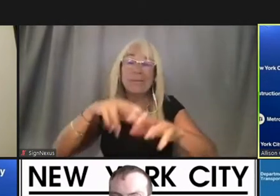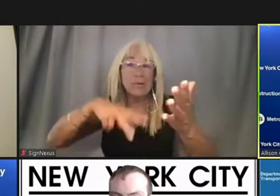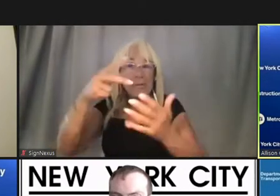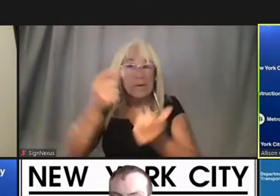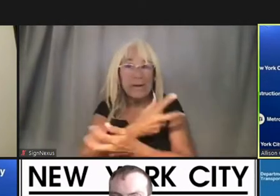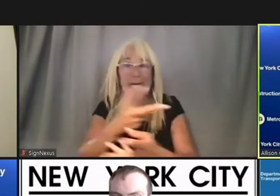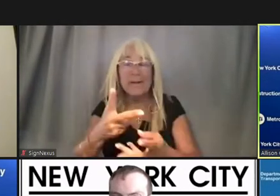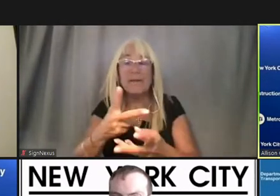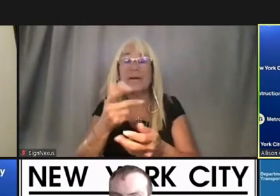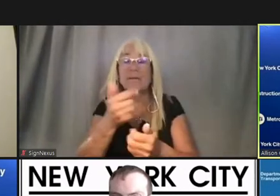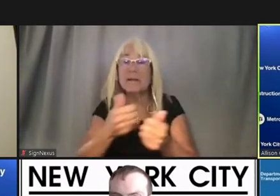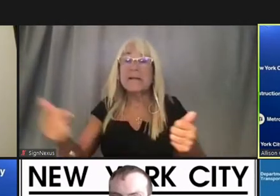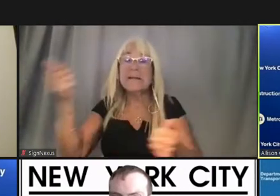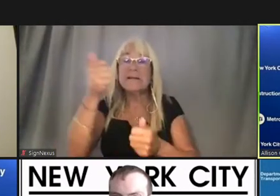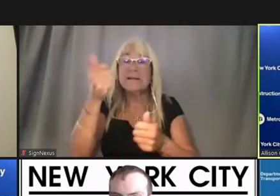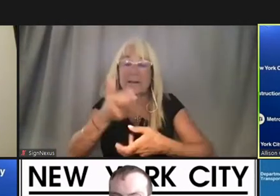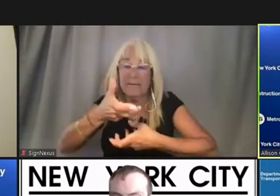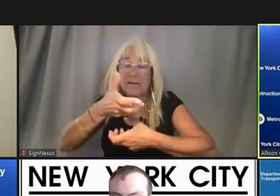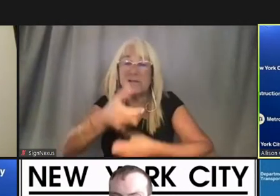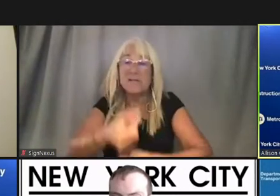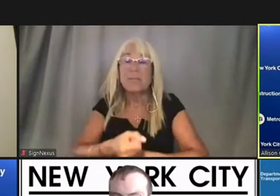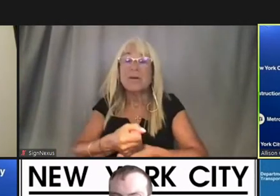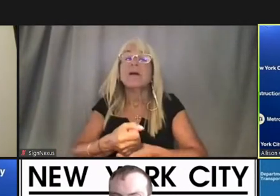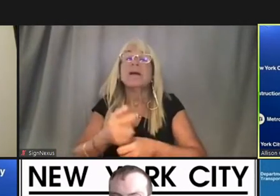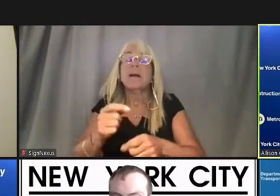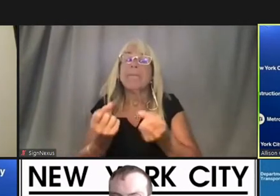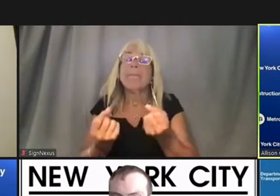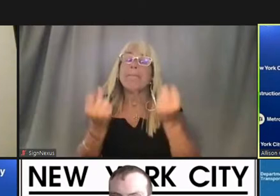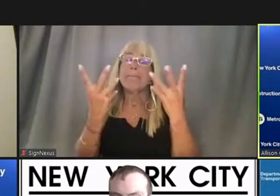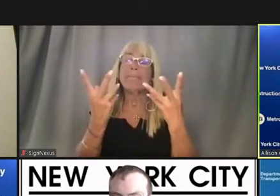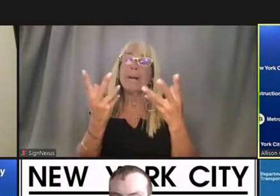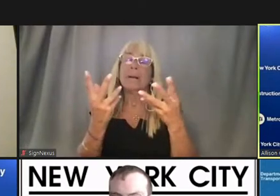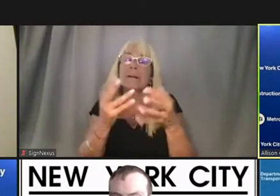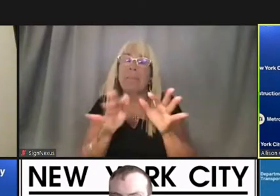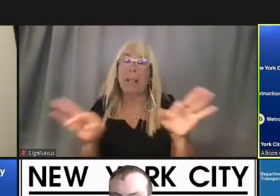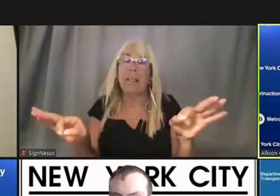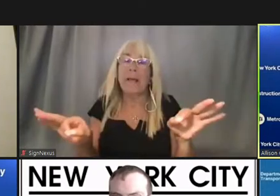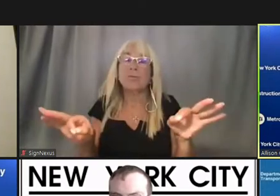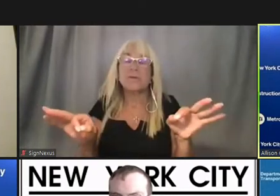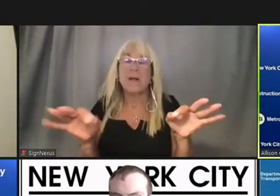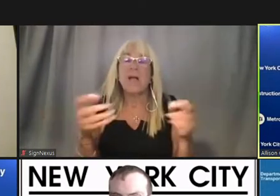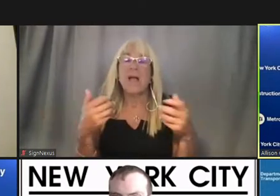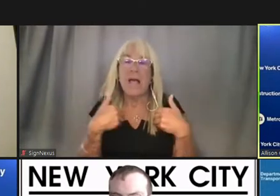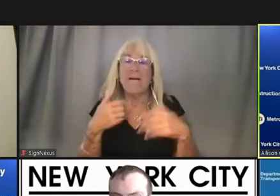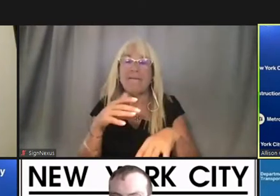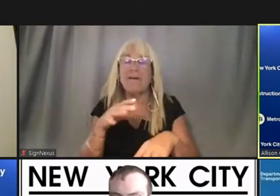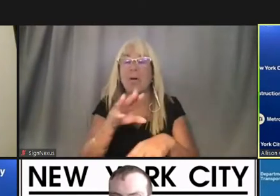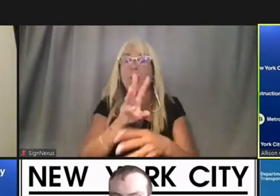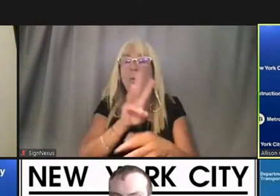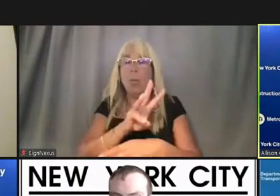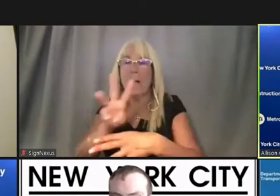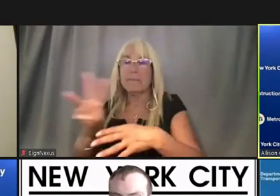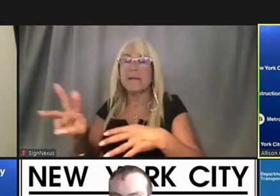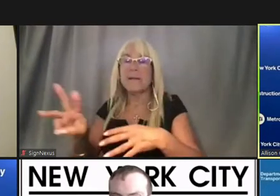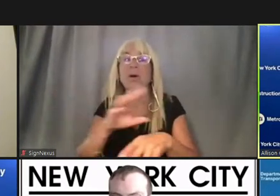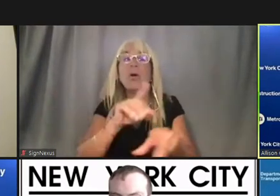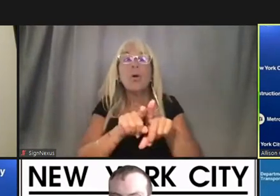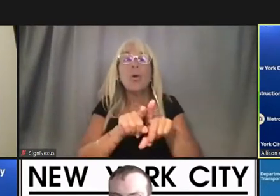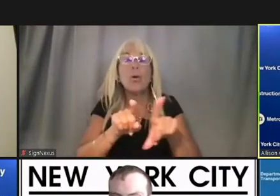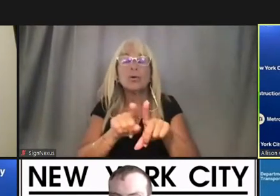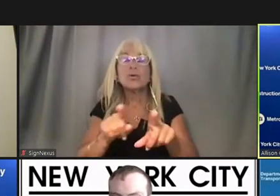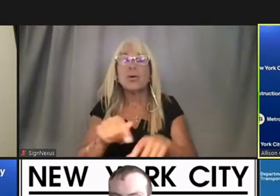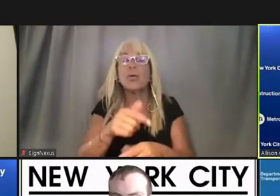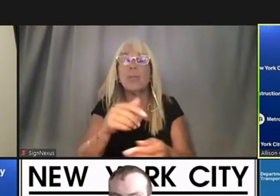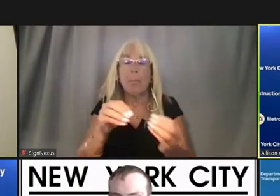summary which has been translated into multiple languages is available on our website the rest of the document is also on the website